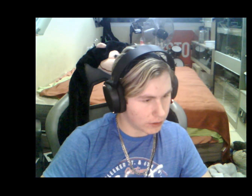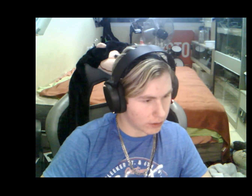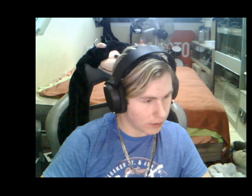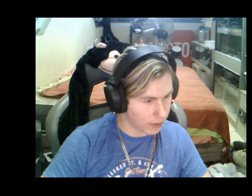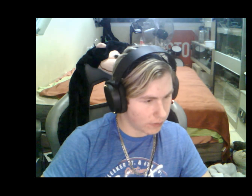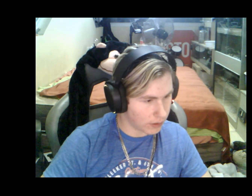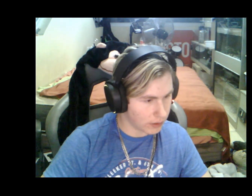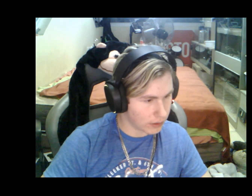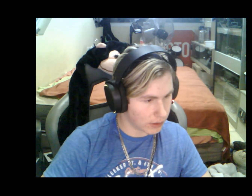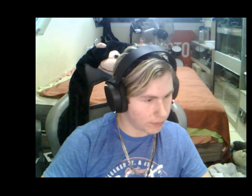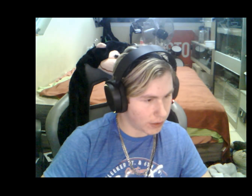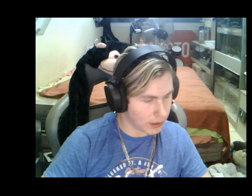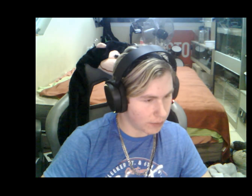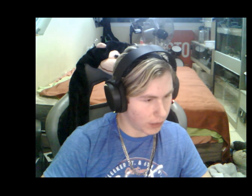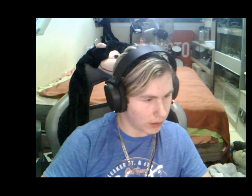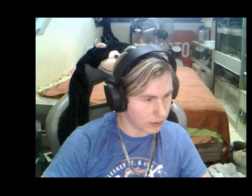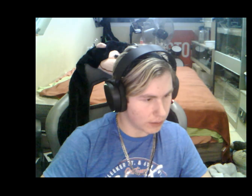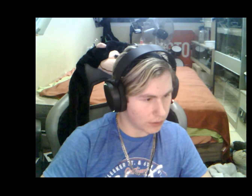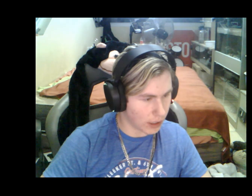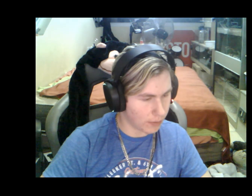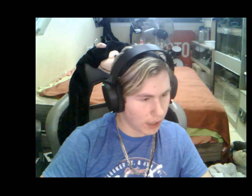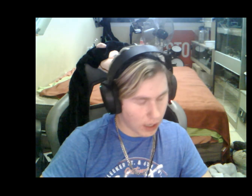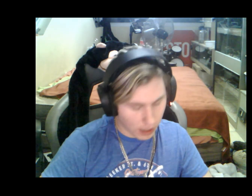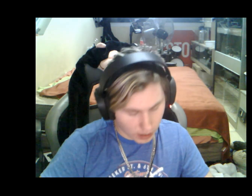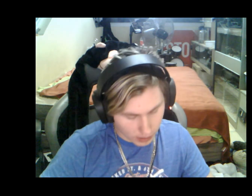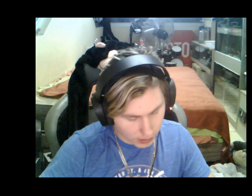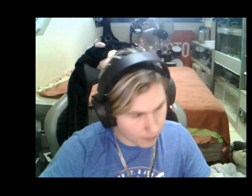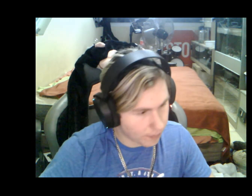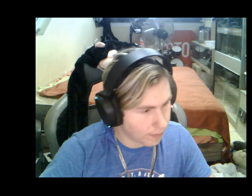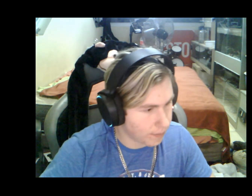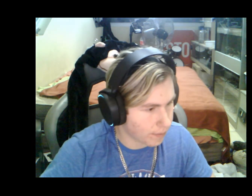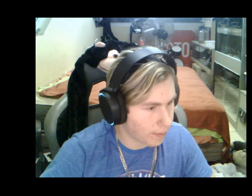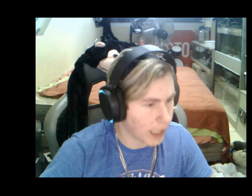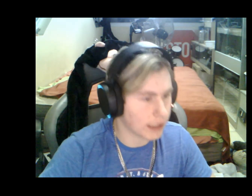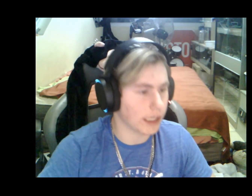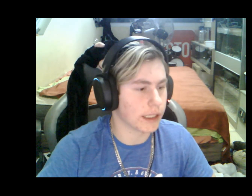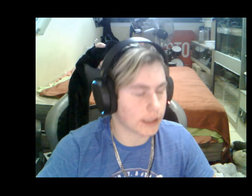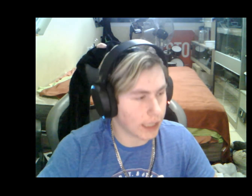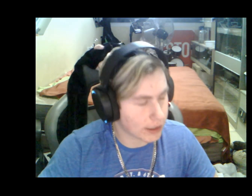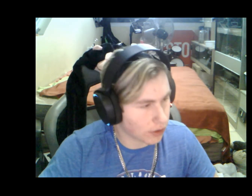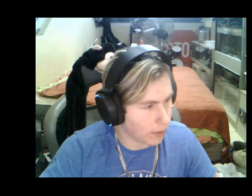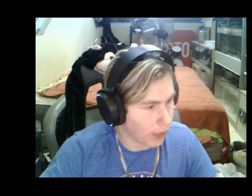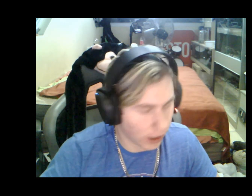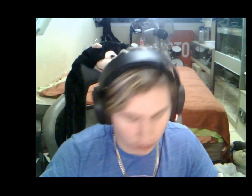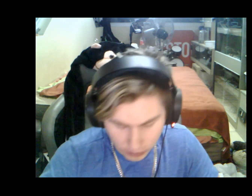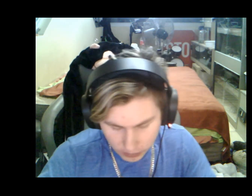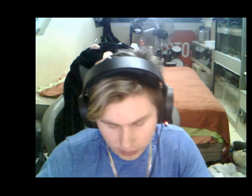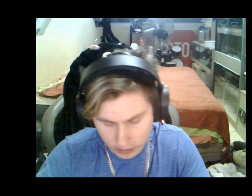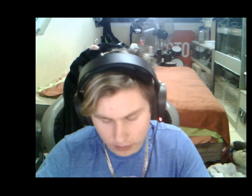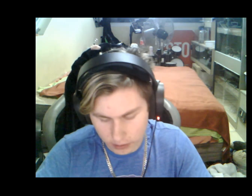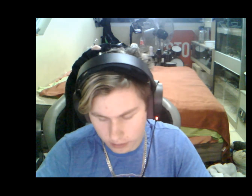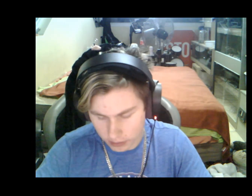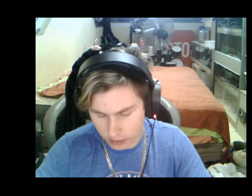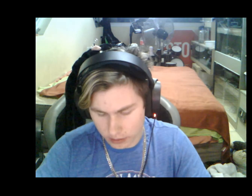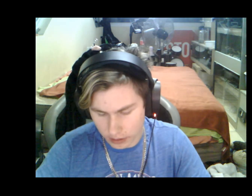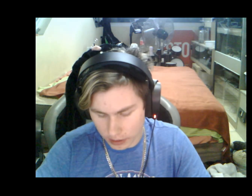Most dangerous lift ever. Just press the bell to subscribe. Petty, it's next to the bell.